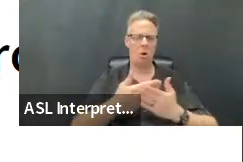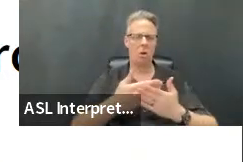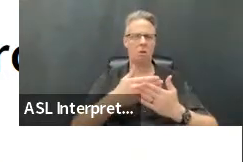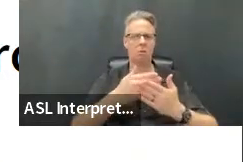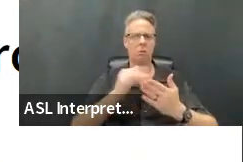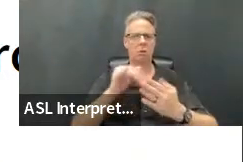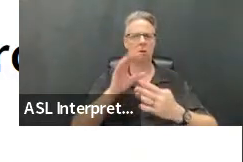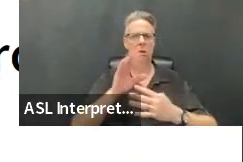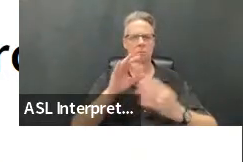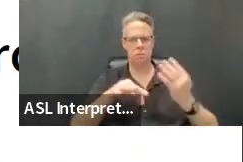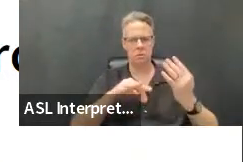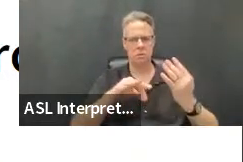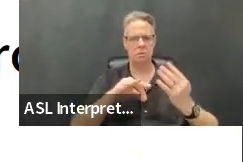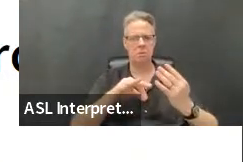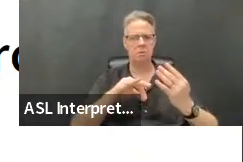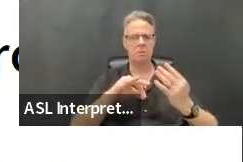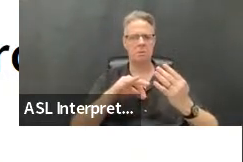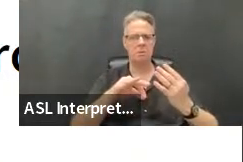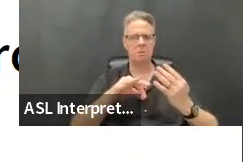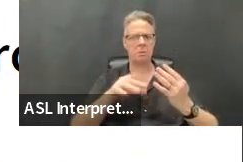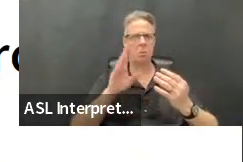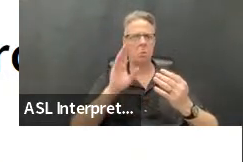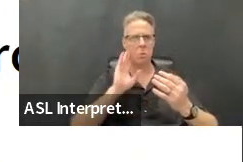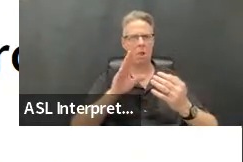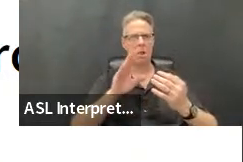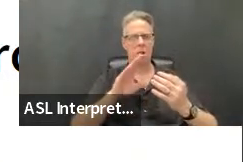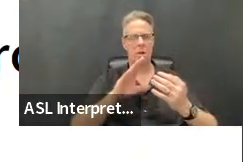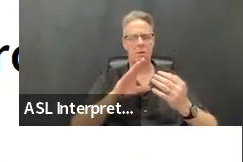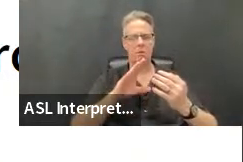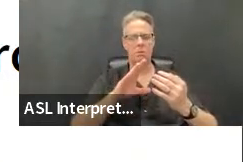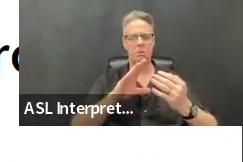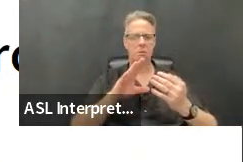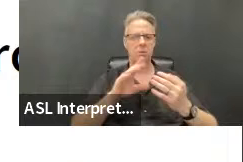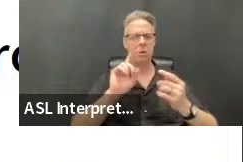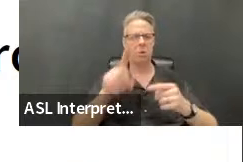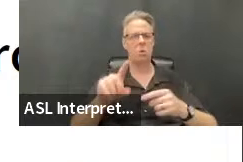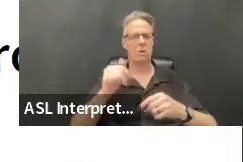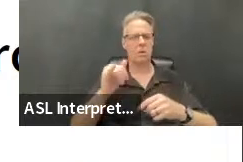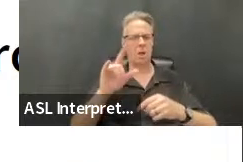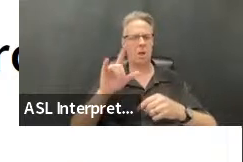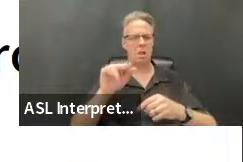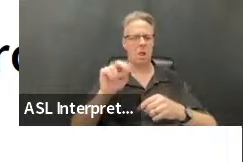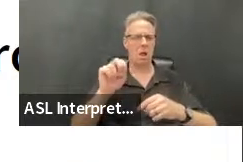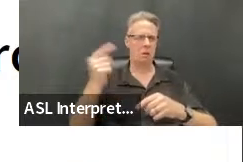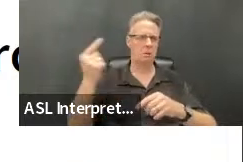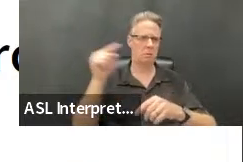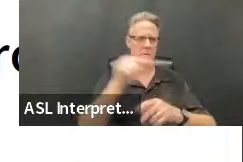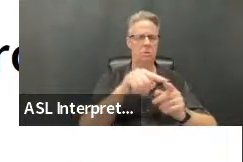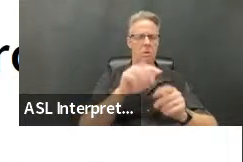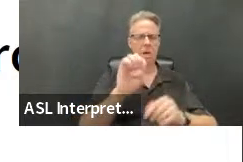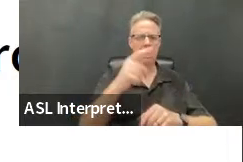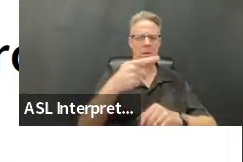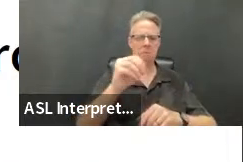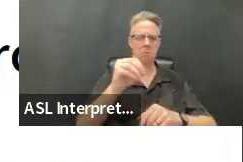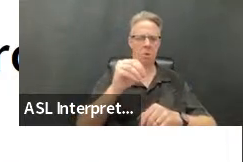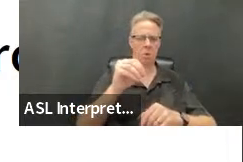options make their way to the Yellow Line Expo station, which means that